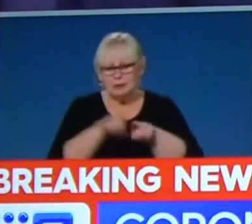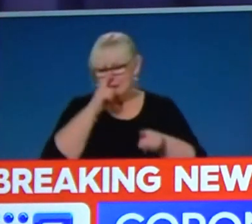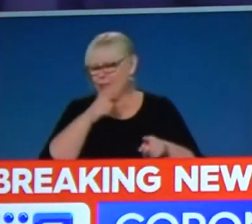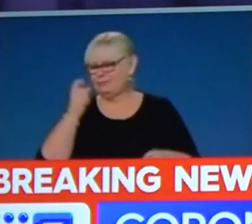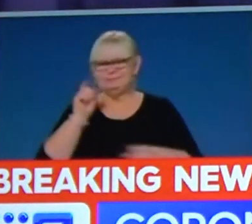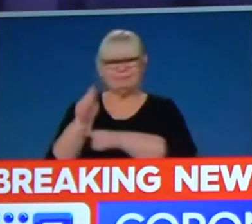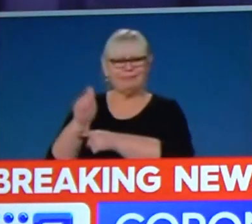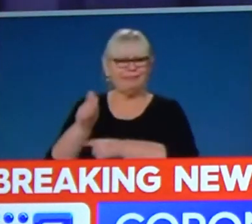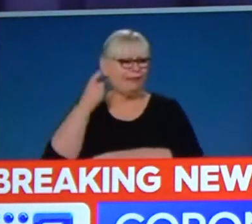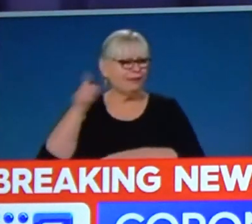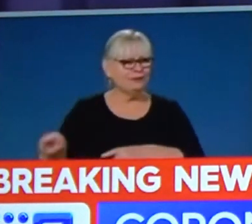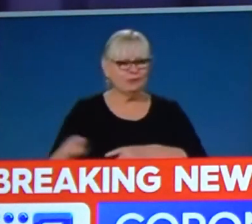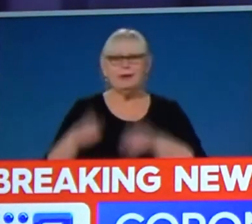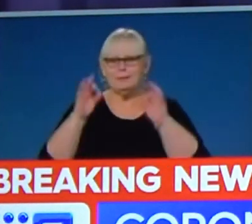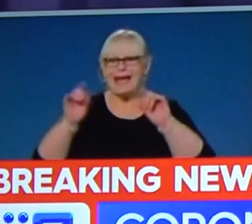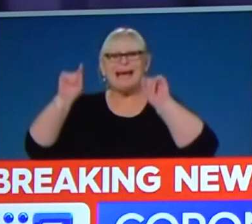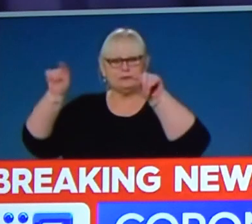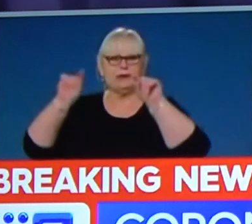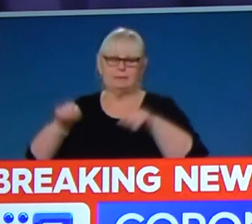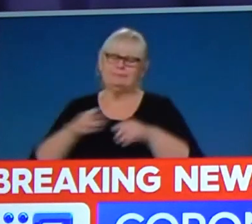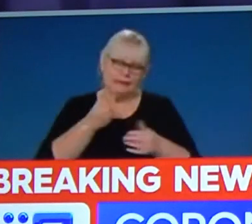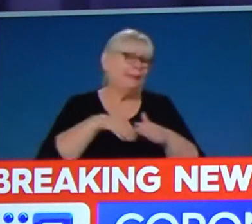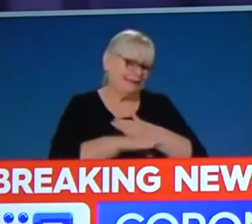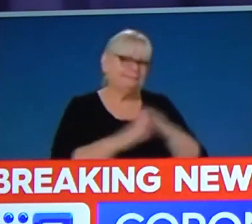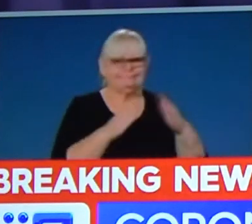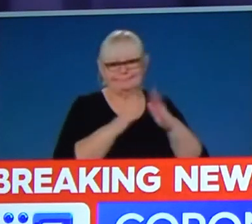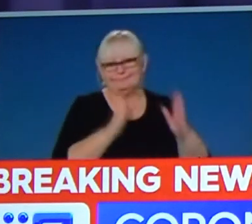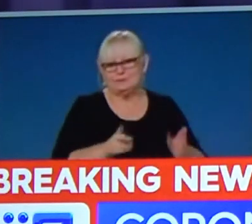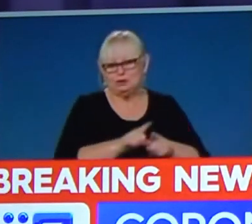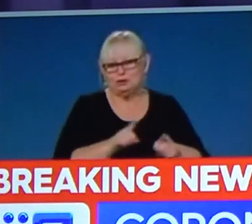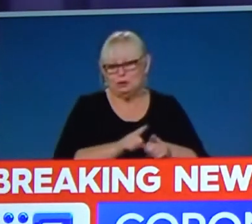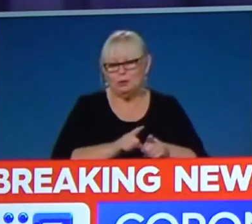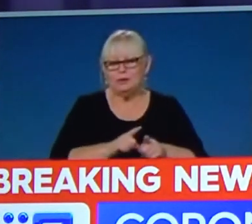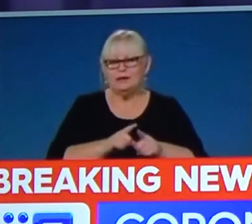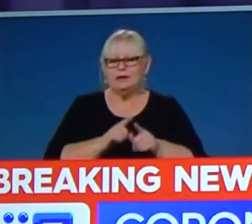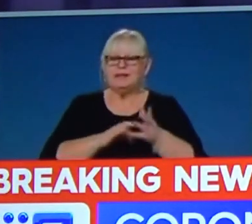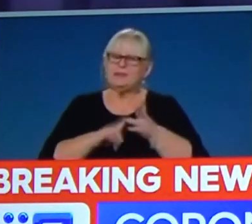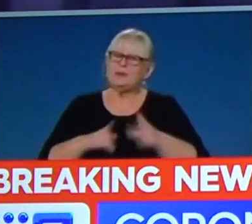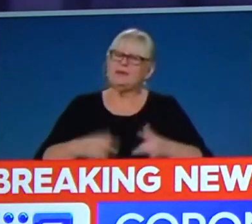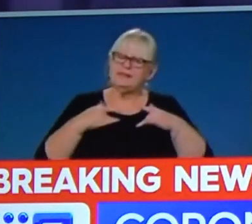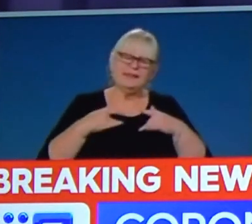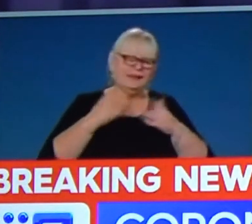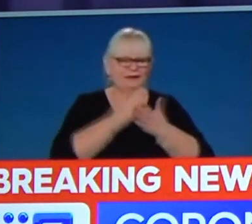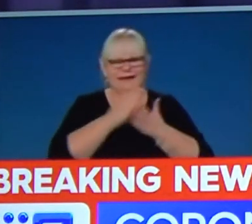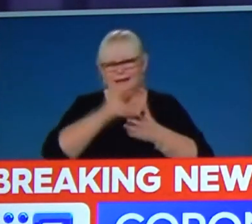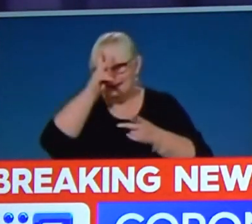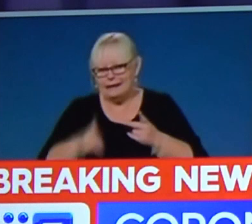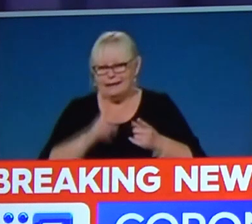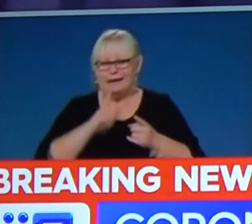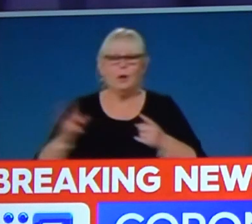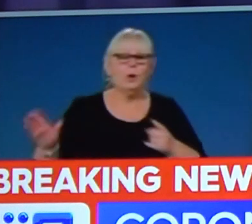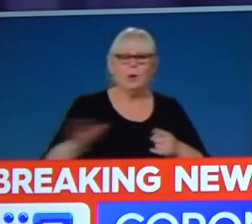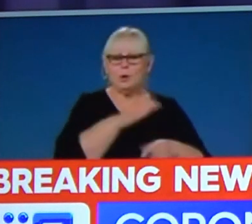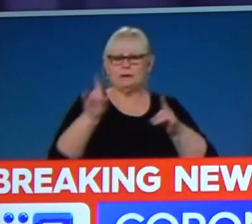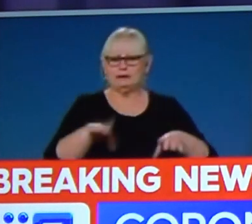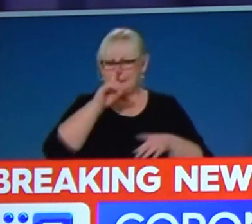complied with that, particularly outdoors and sometimes indoors. And that's why we feel that it's really important that every